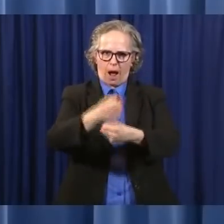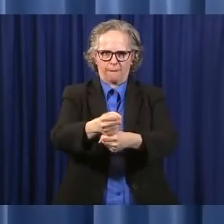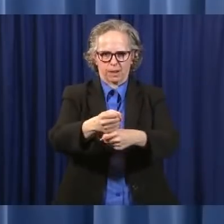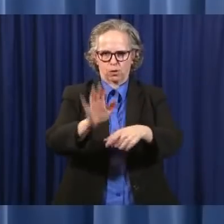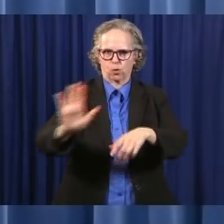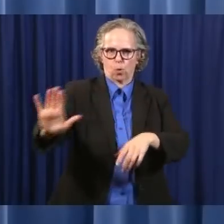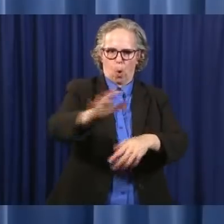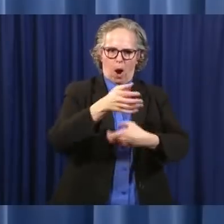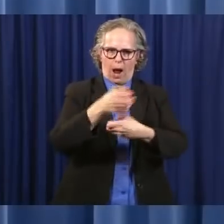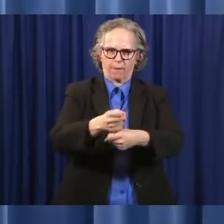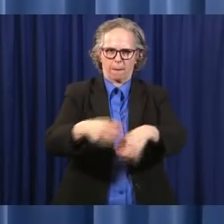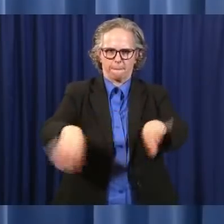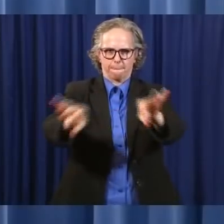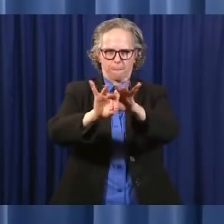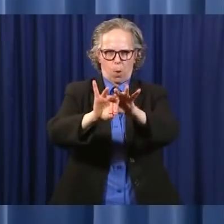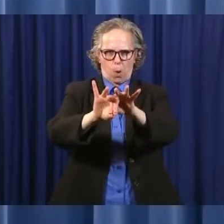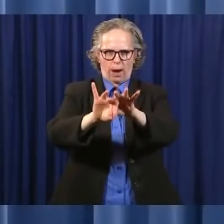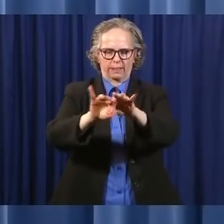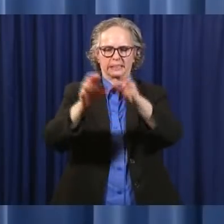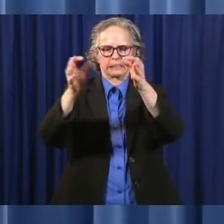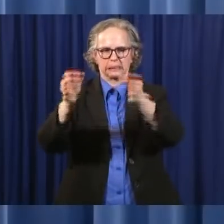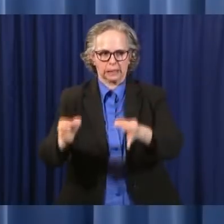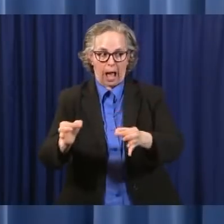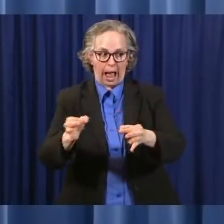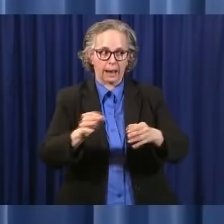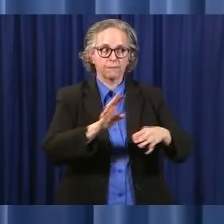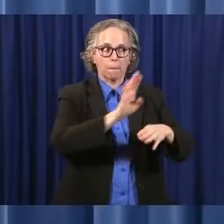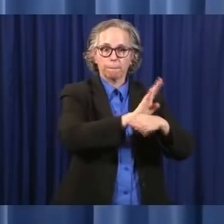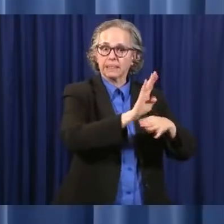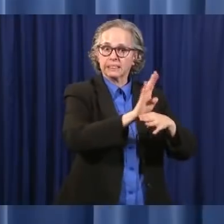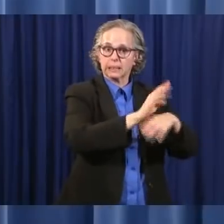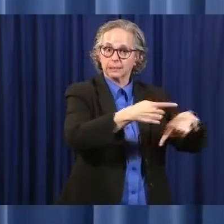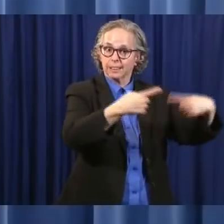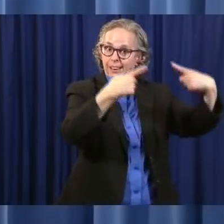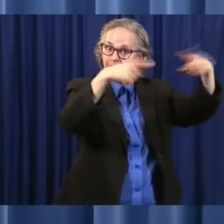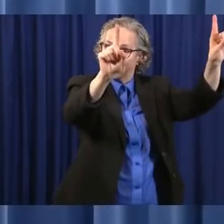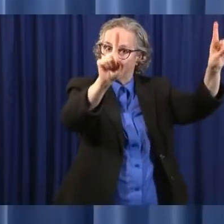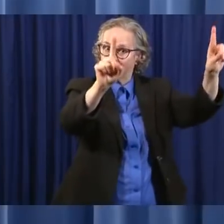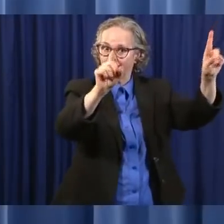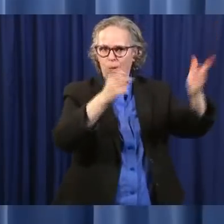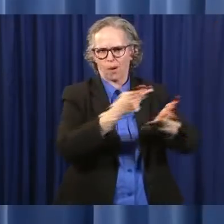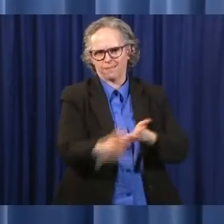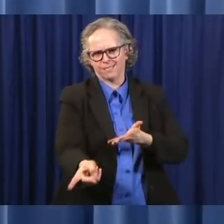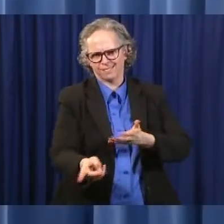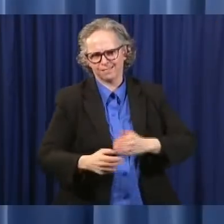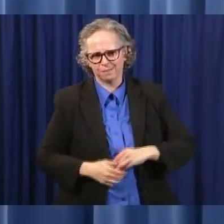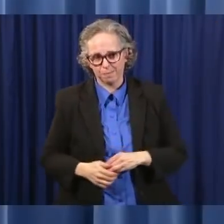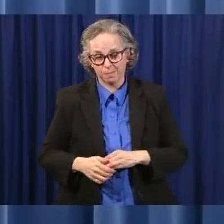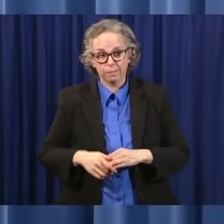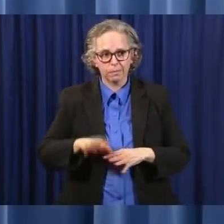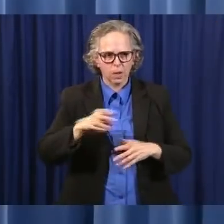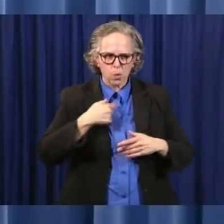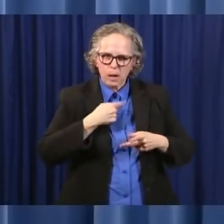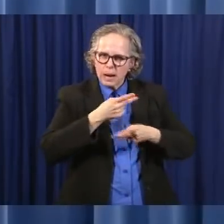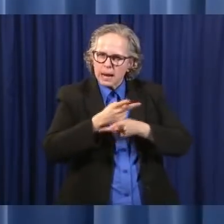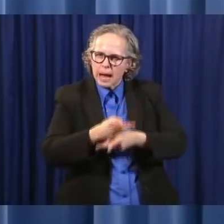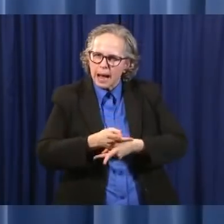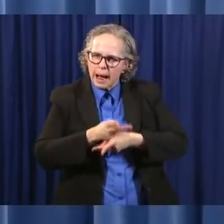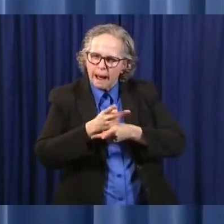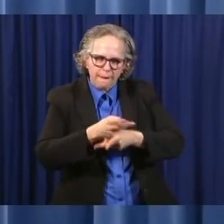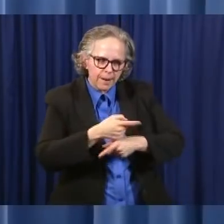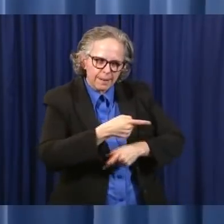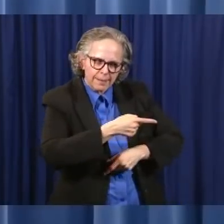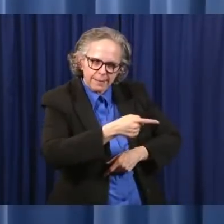going to determine how fast this economy moves. And that's why we've been very careful as we put our